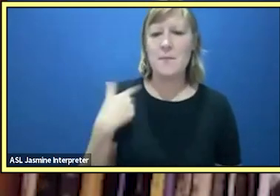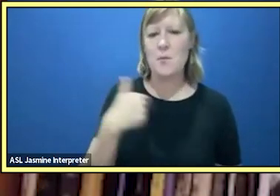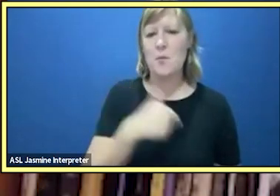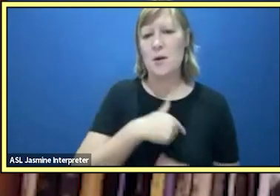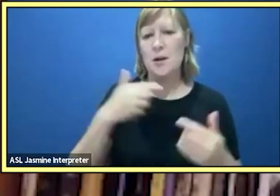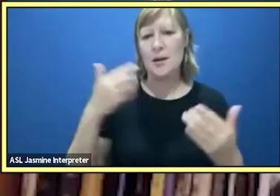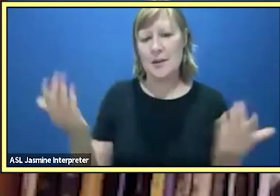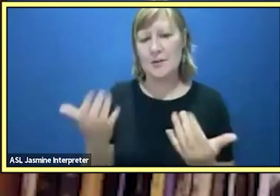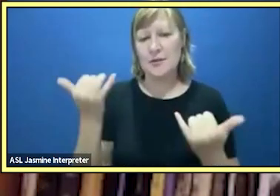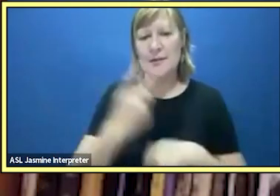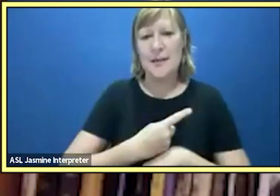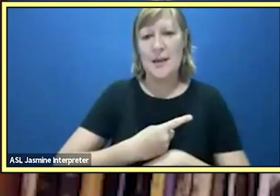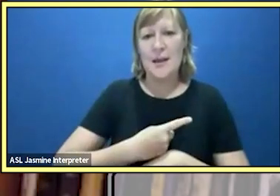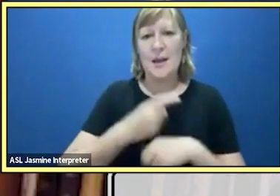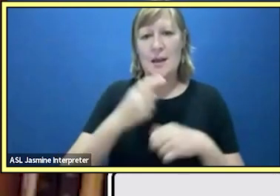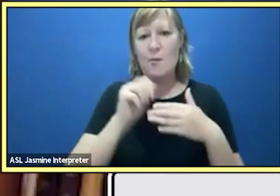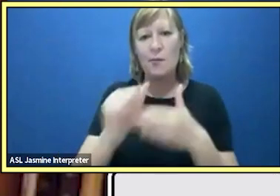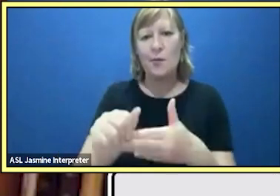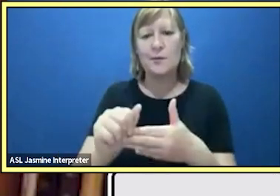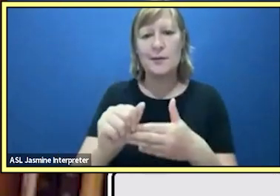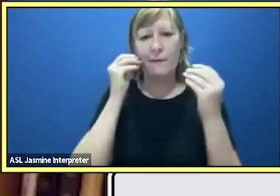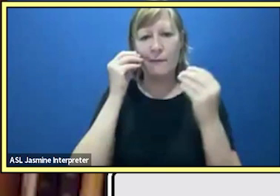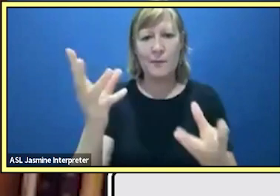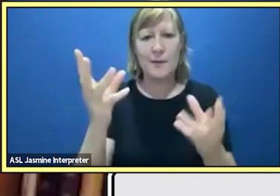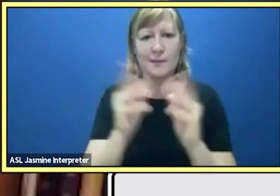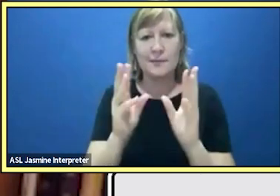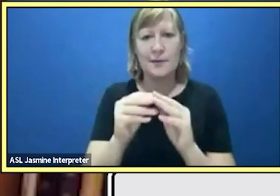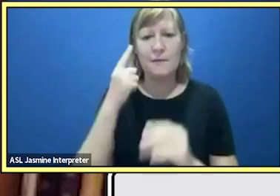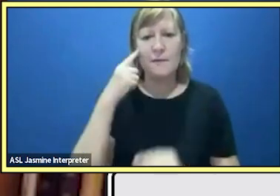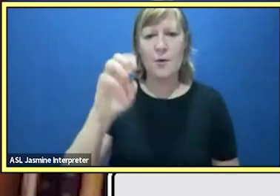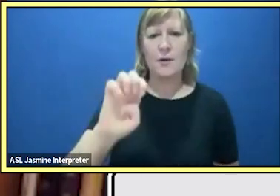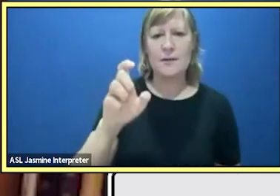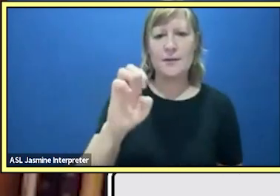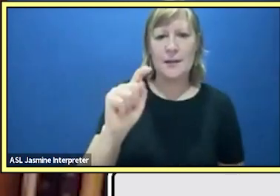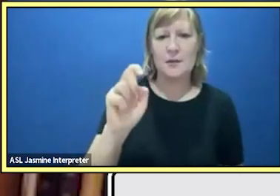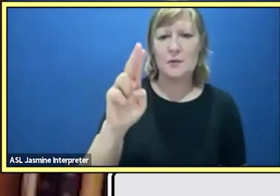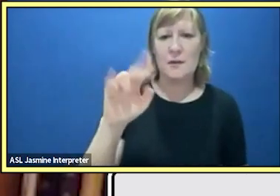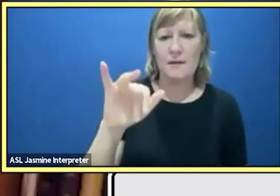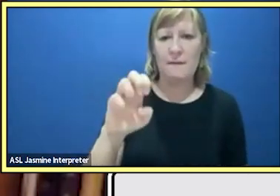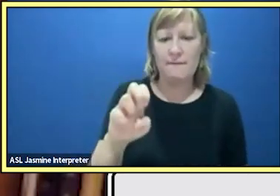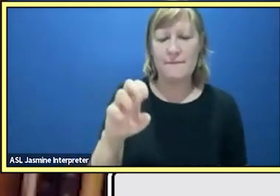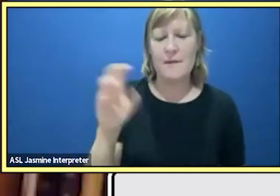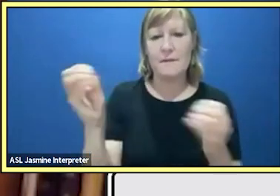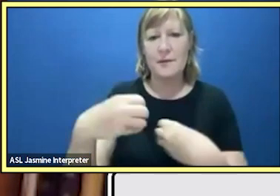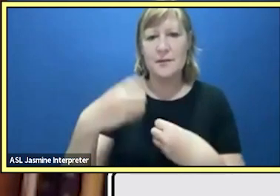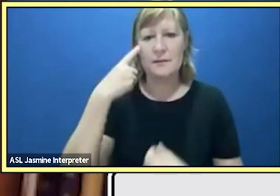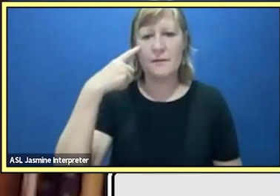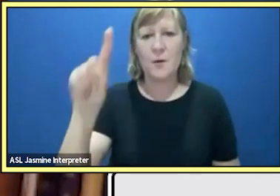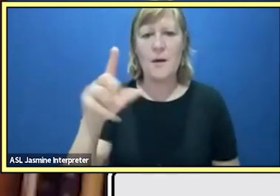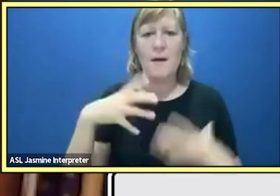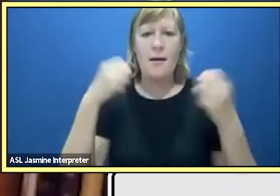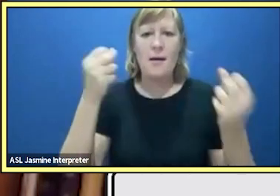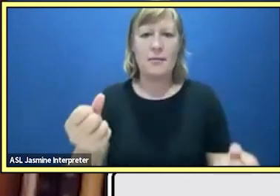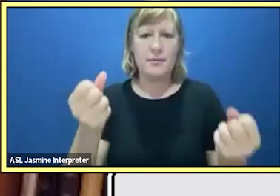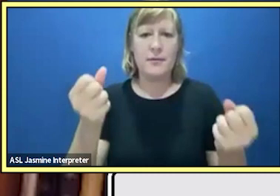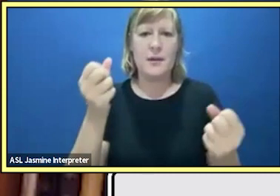hosting an information session for the Executive Office of Health and Human Services, EOHHS, and the